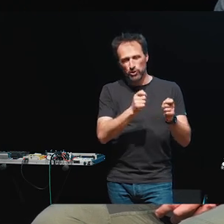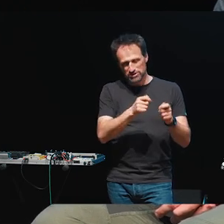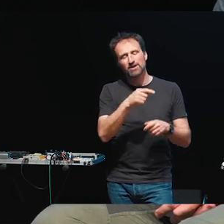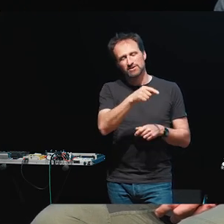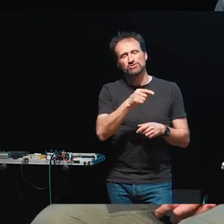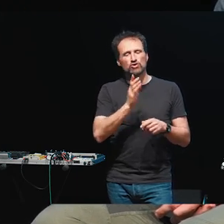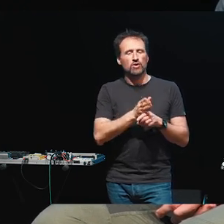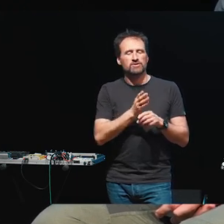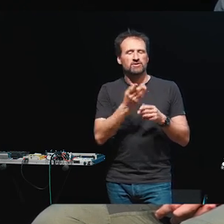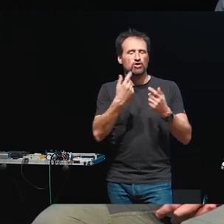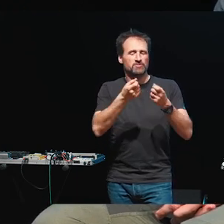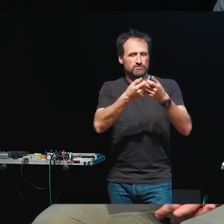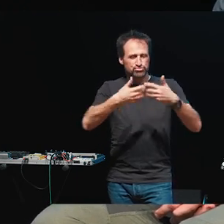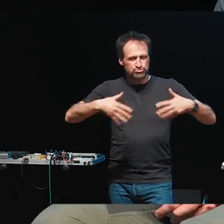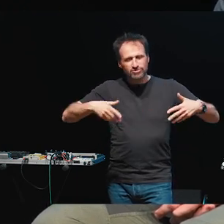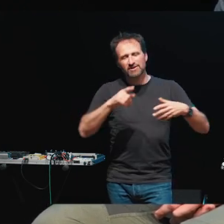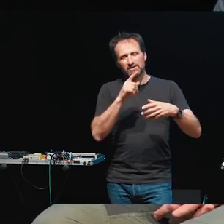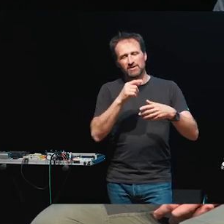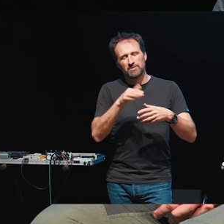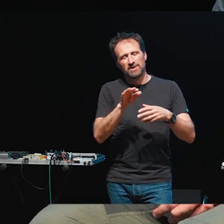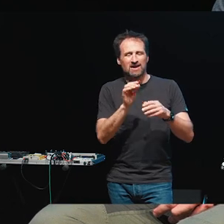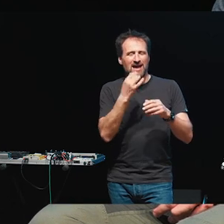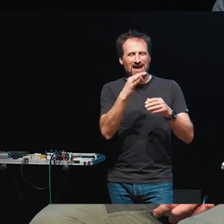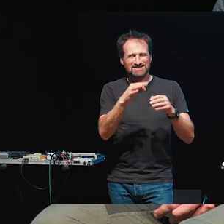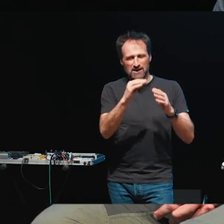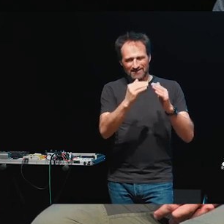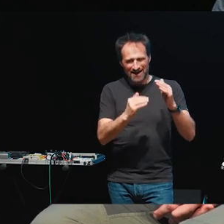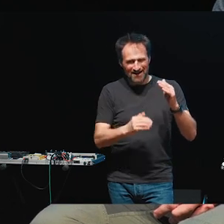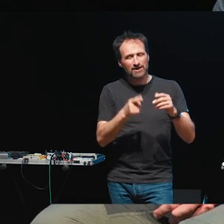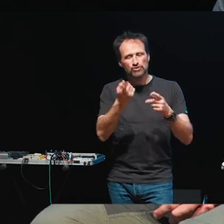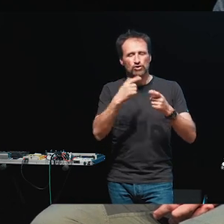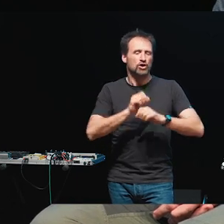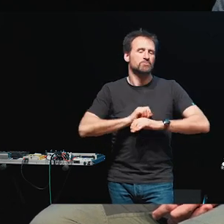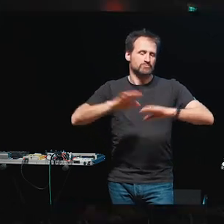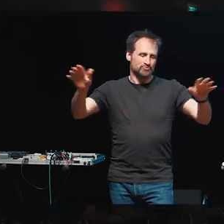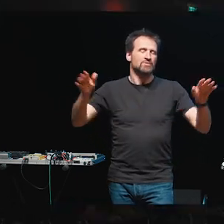and so they're kind of, these things are streaming out, and this is actually a good thing. The uncontroversial things